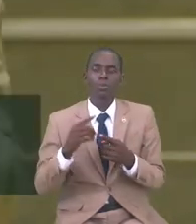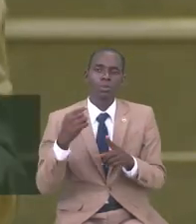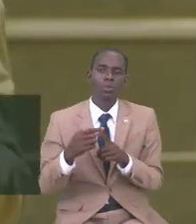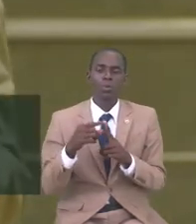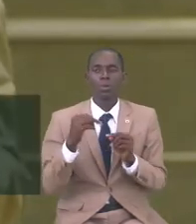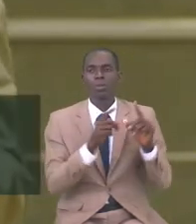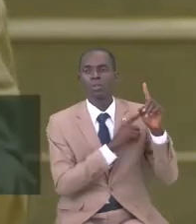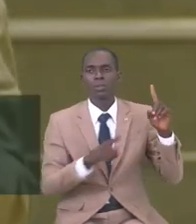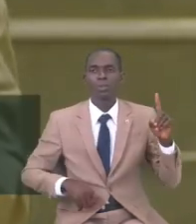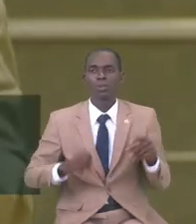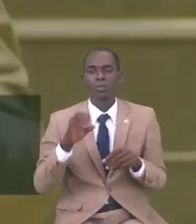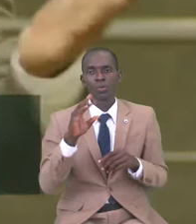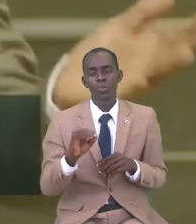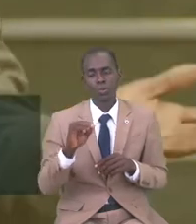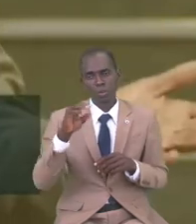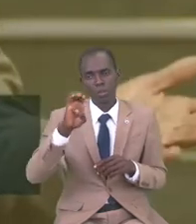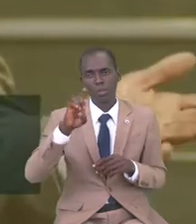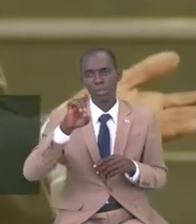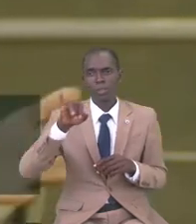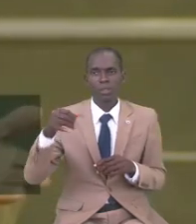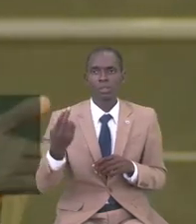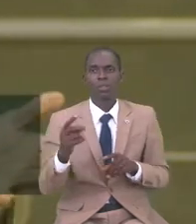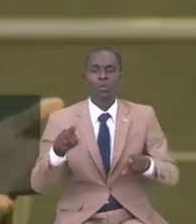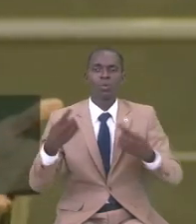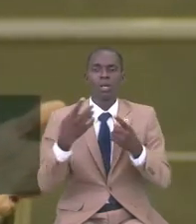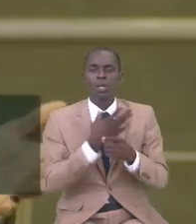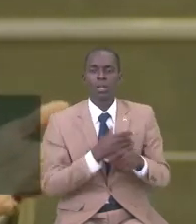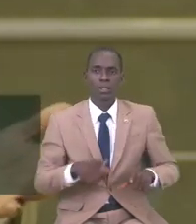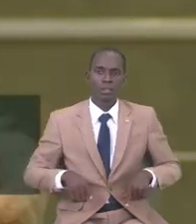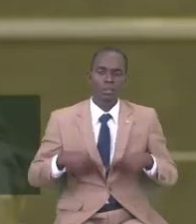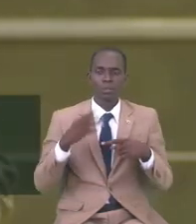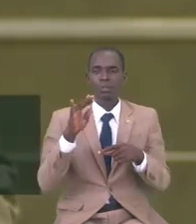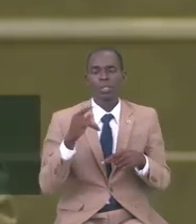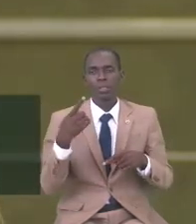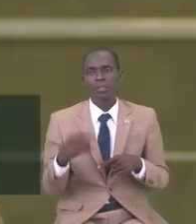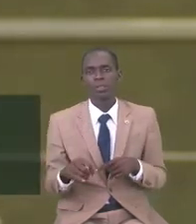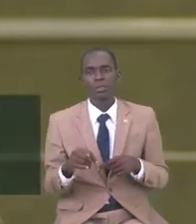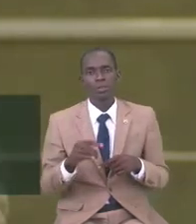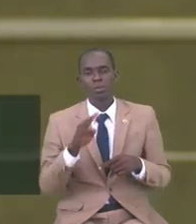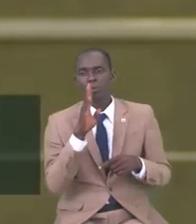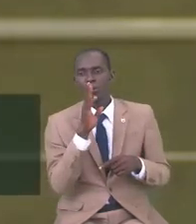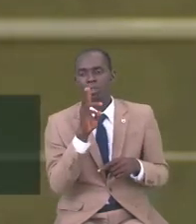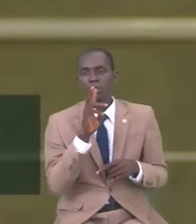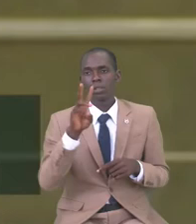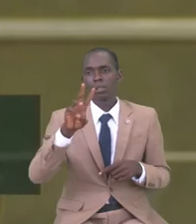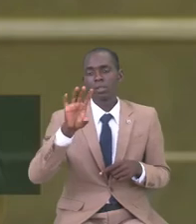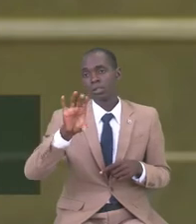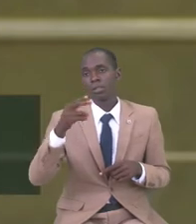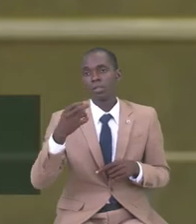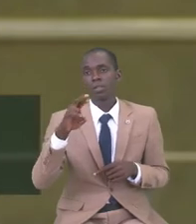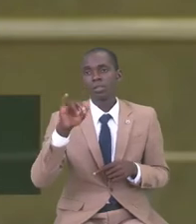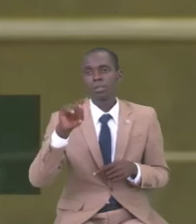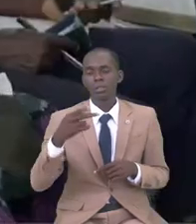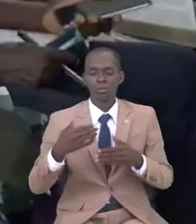Lord. So he went and dwelt by the brook Cherith that is before Jordan. And then